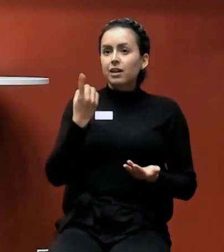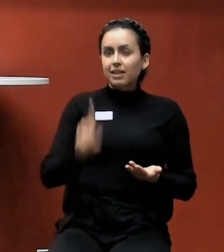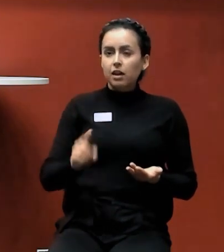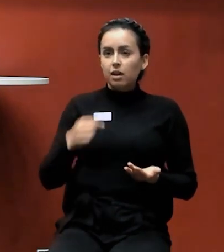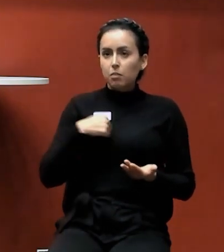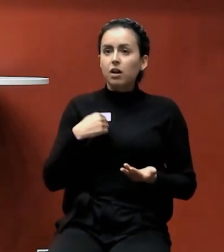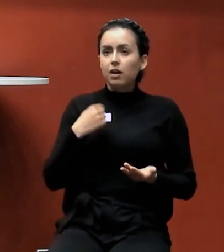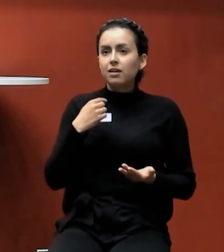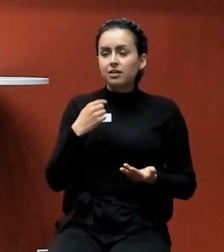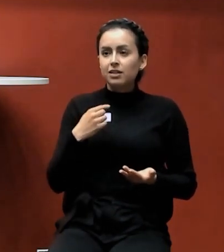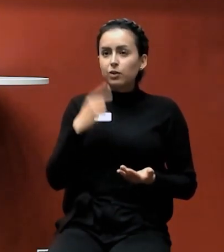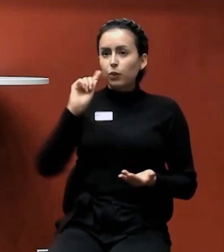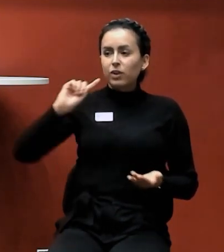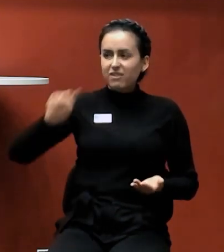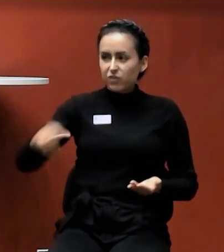I got Corona.